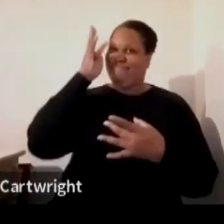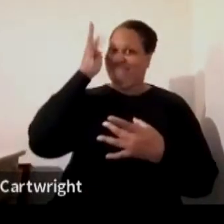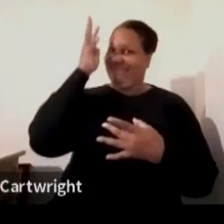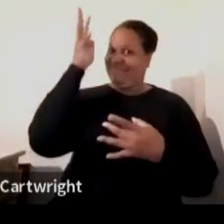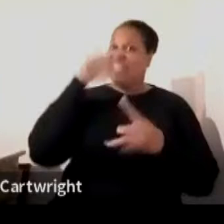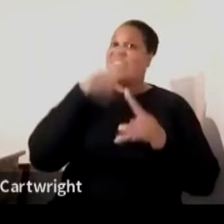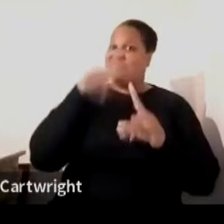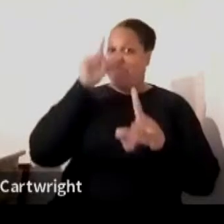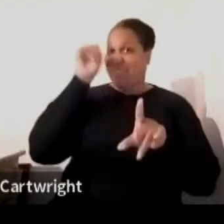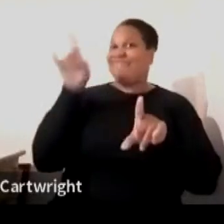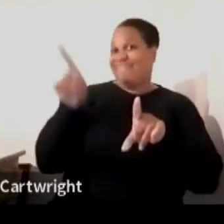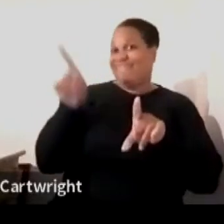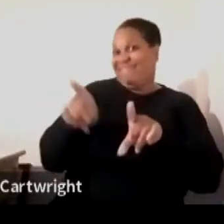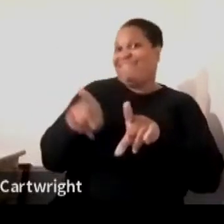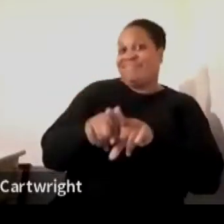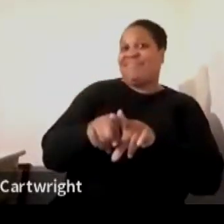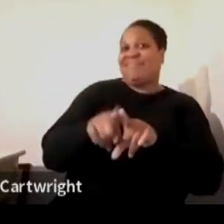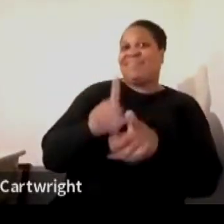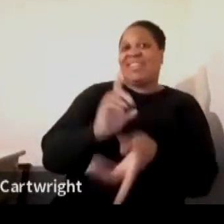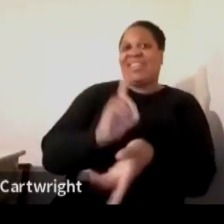Dr. Ayo and Dr. Weldon that